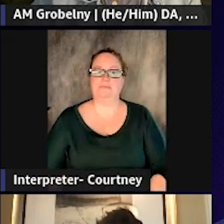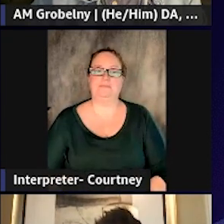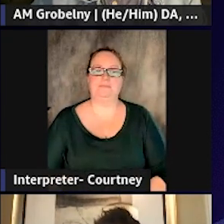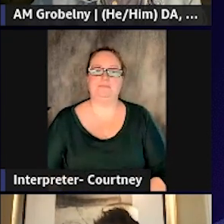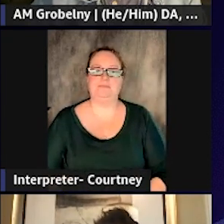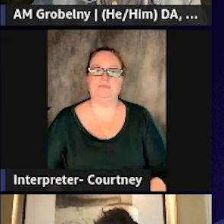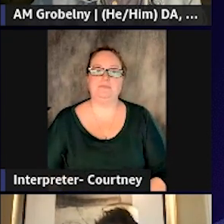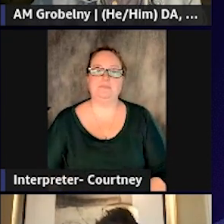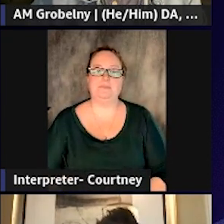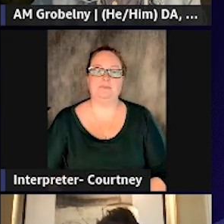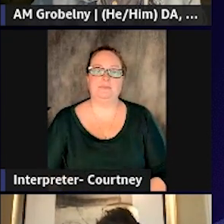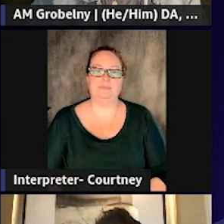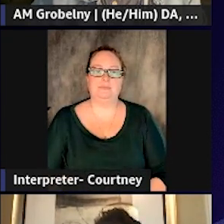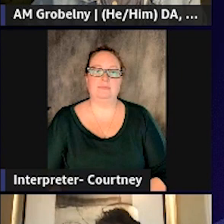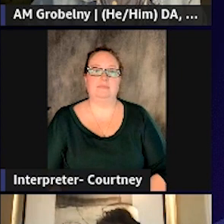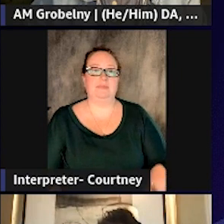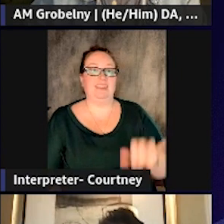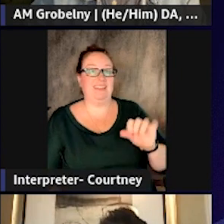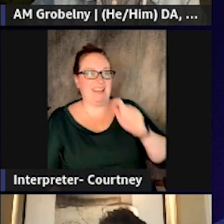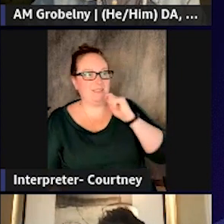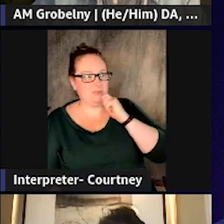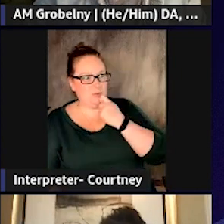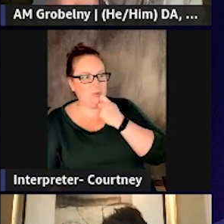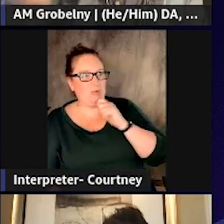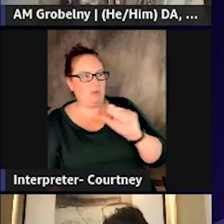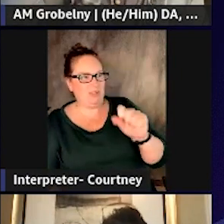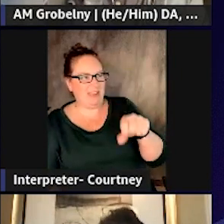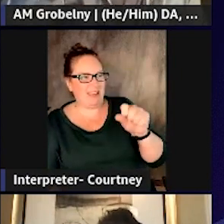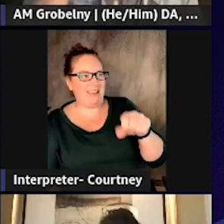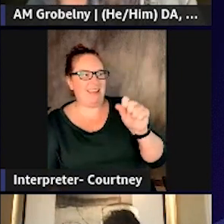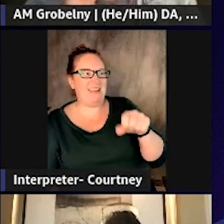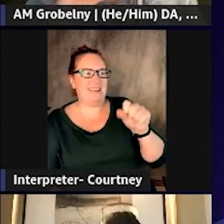That's cool. That's super cool. Yeah, I was thinking